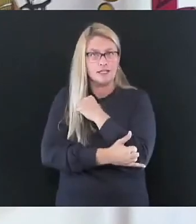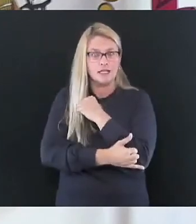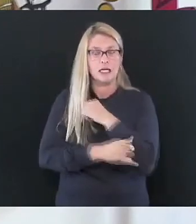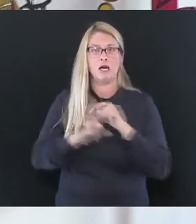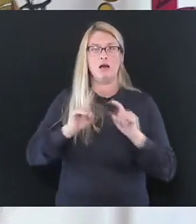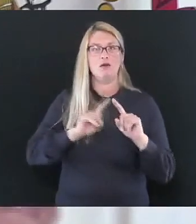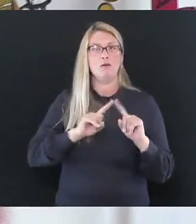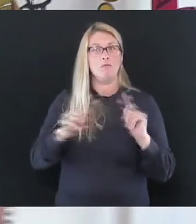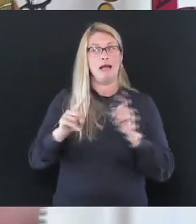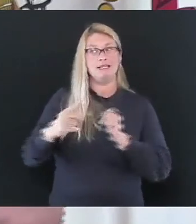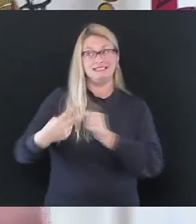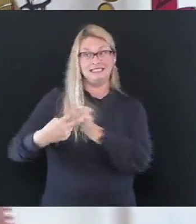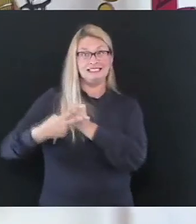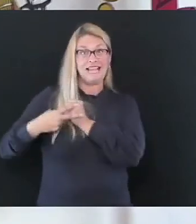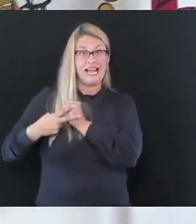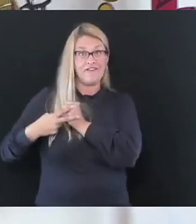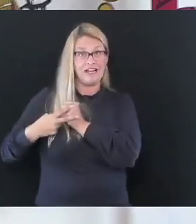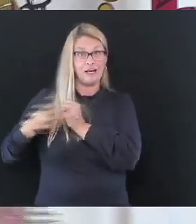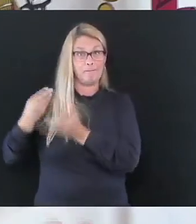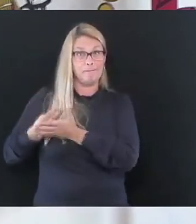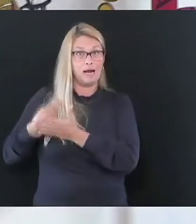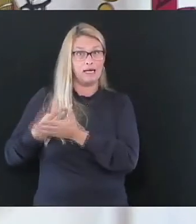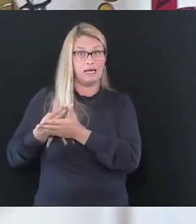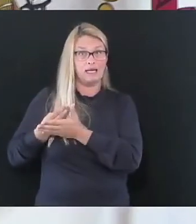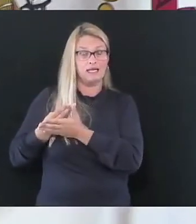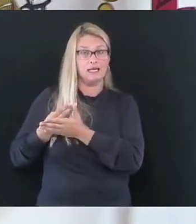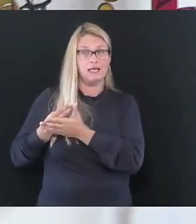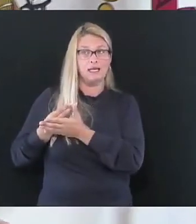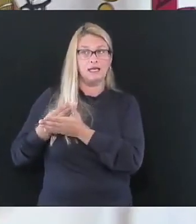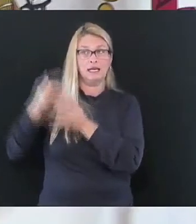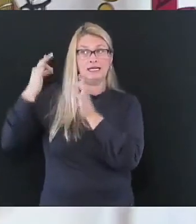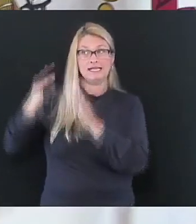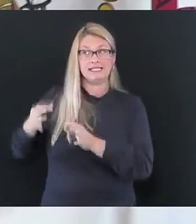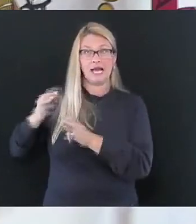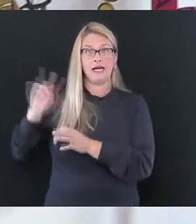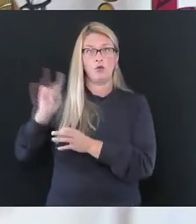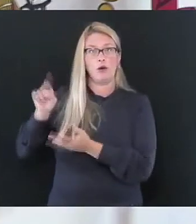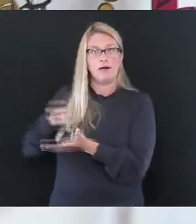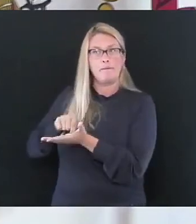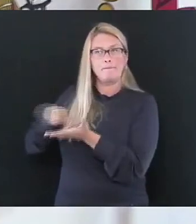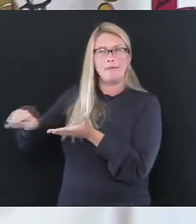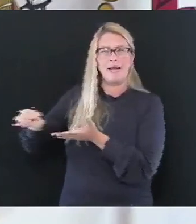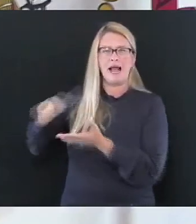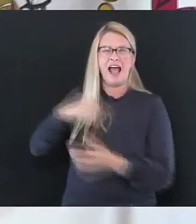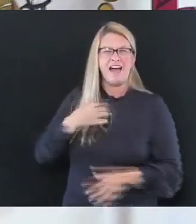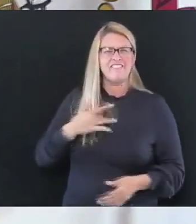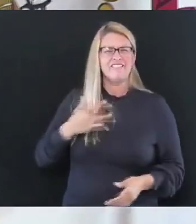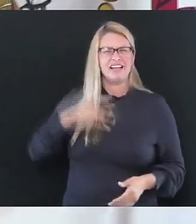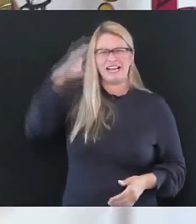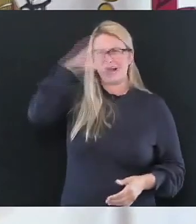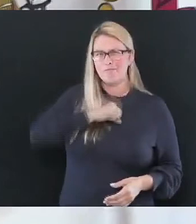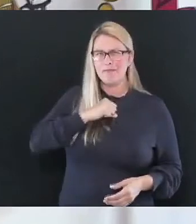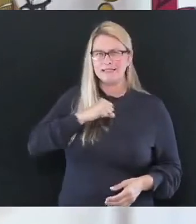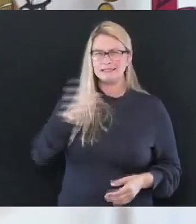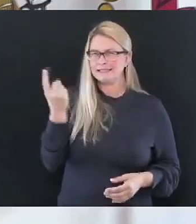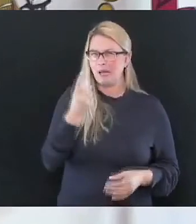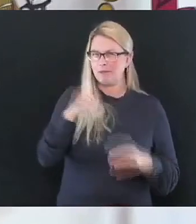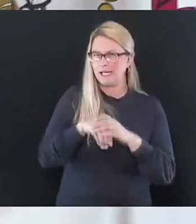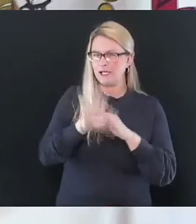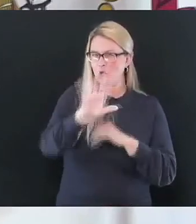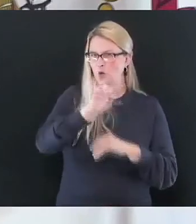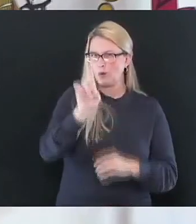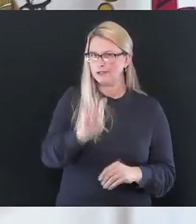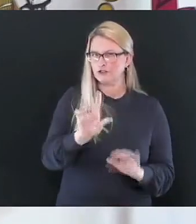the money on where the money is supposed to go, we have done that, and I'll miss something, but I'll try it one time